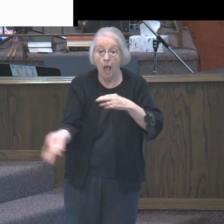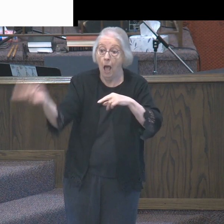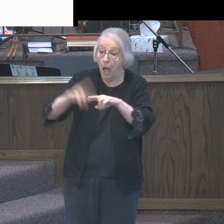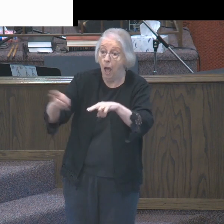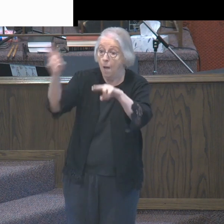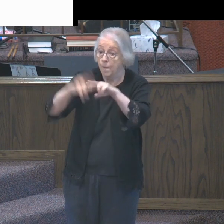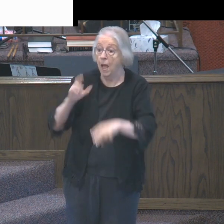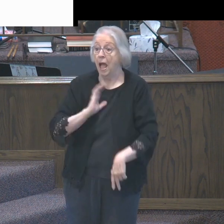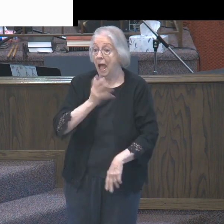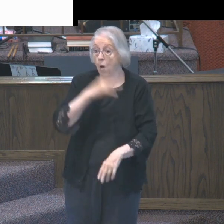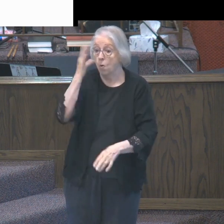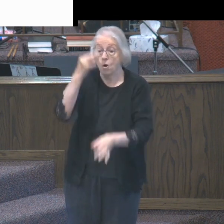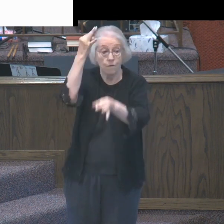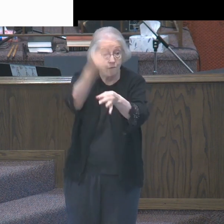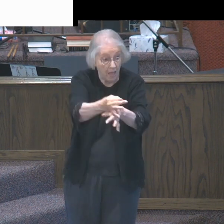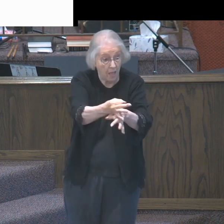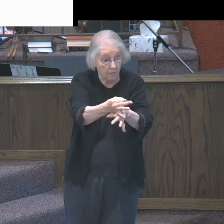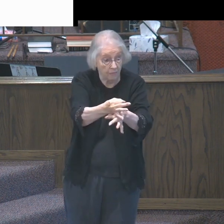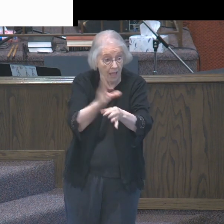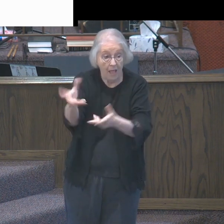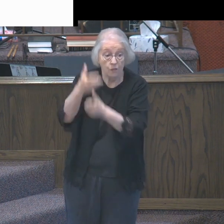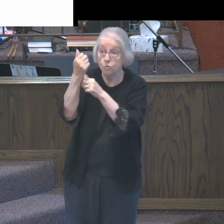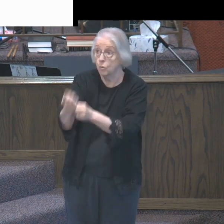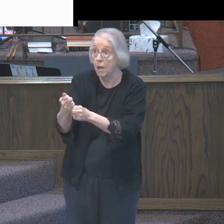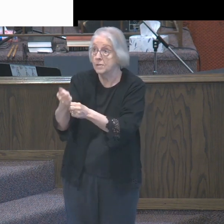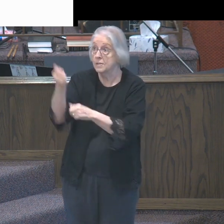in the trial.